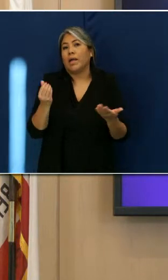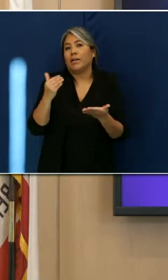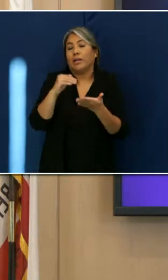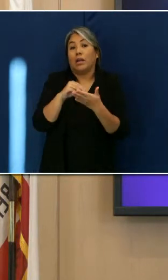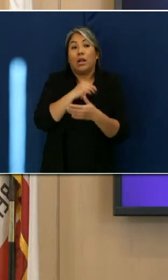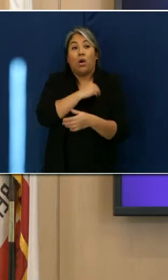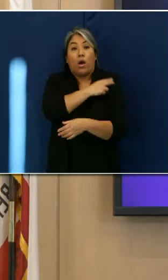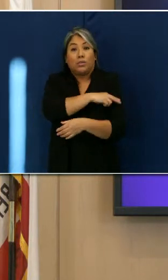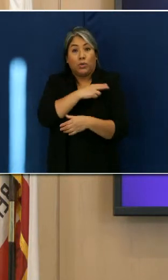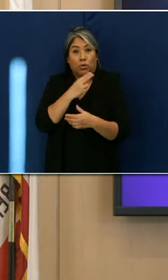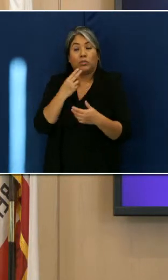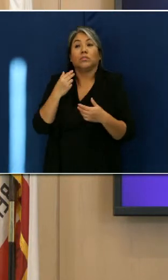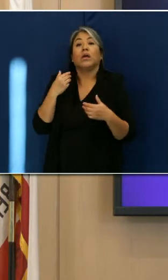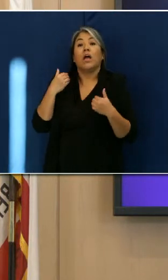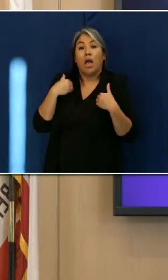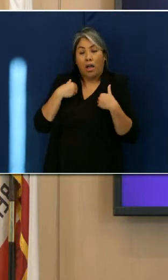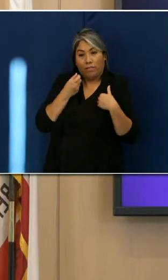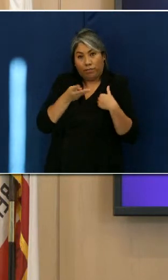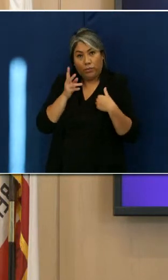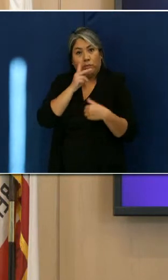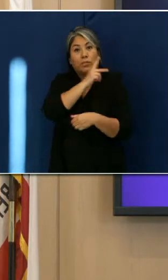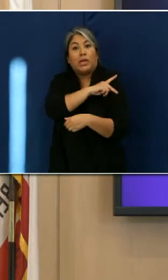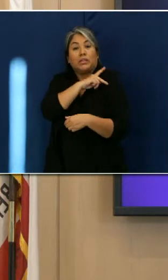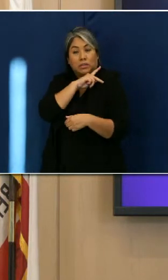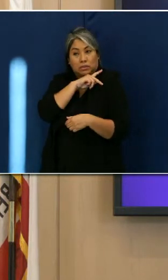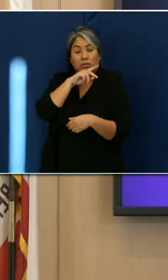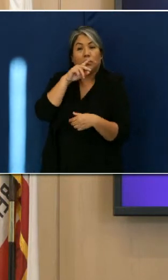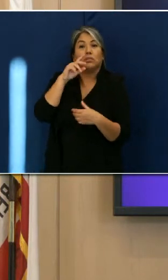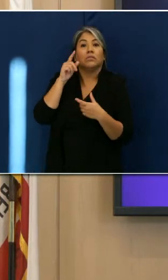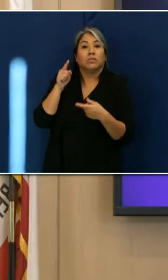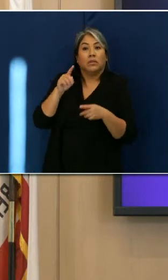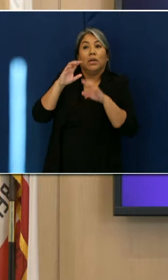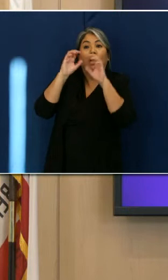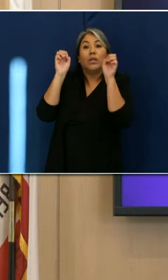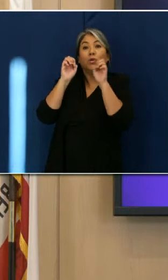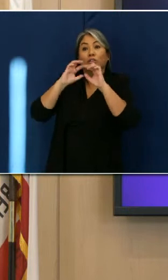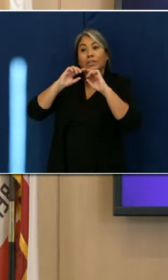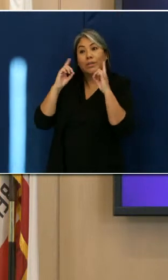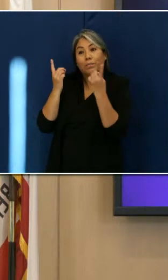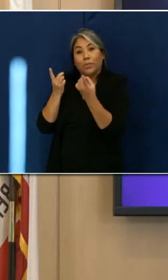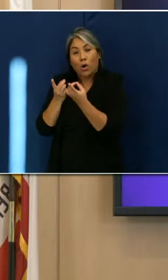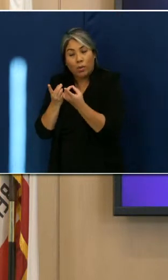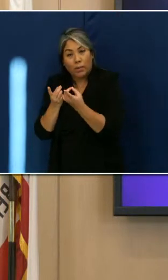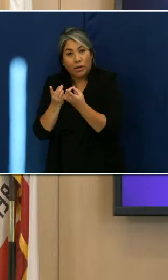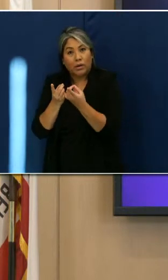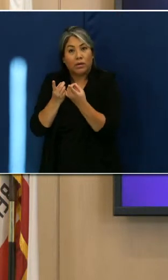our hospitals have a number of patients within the emergency departments that